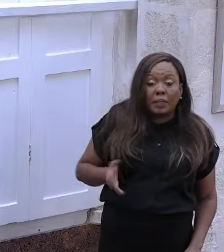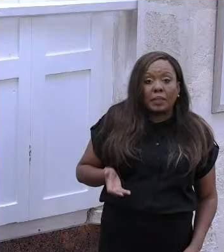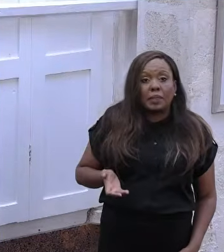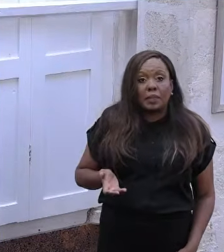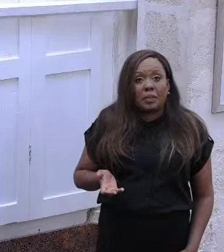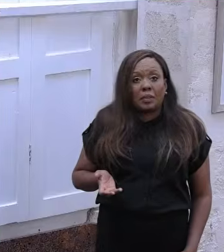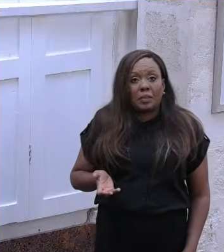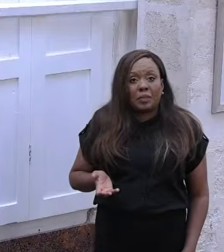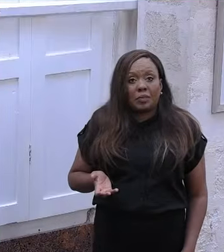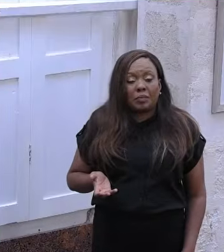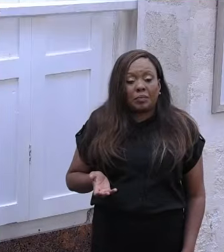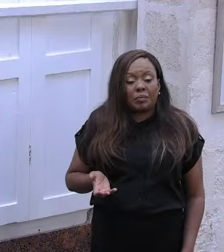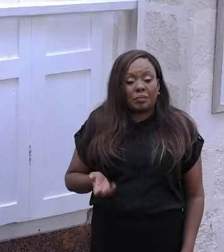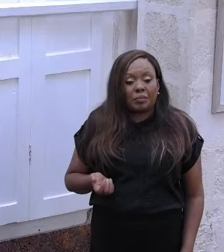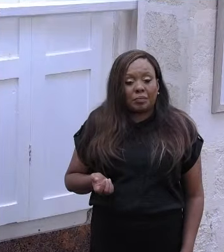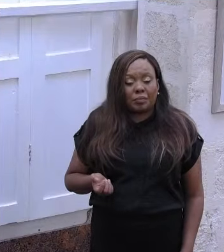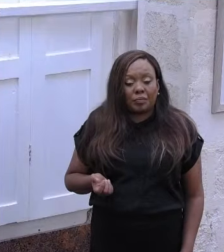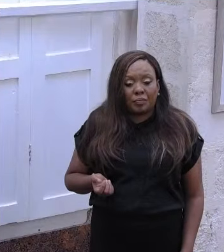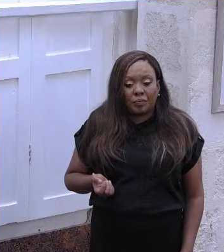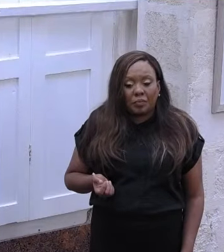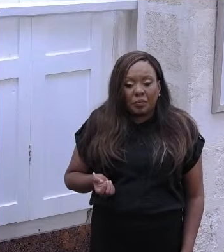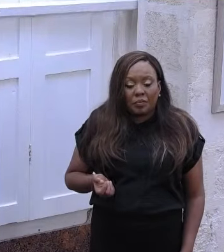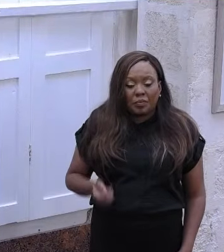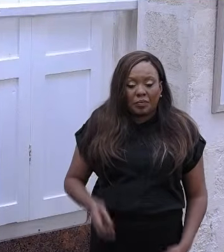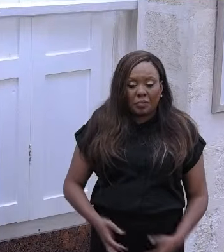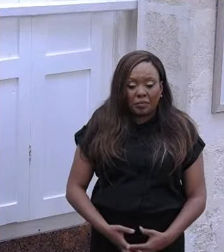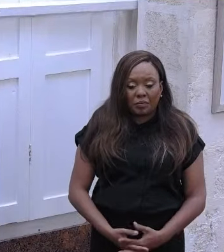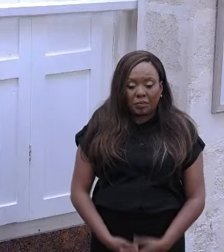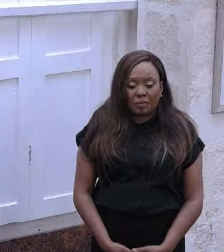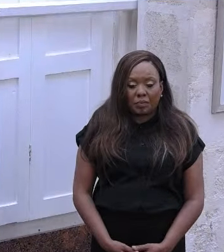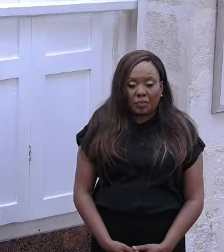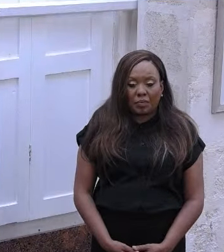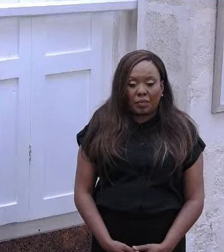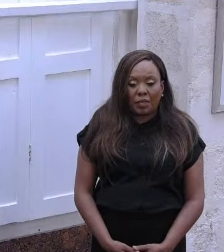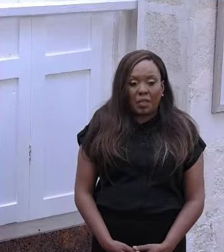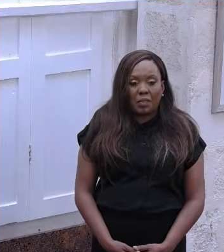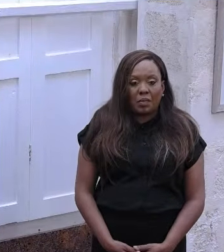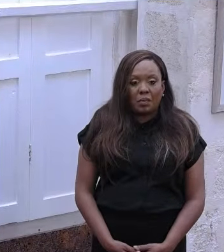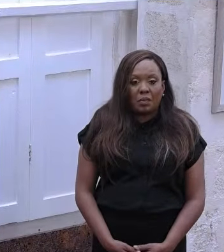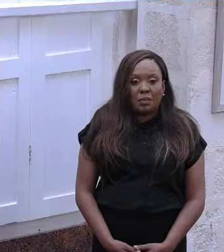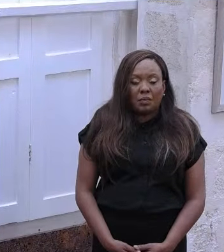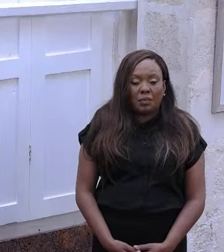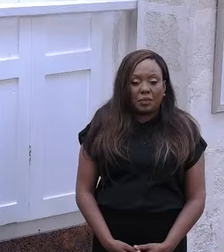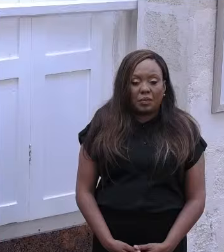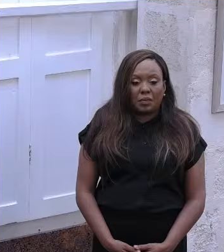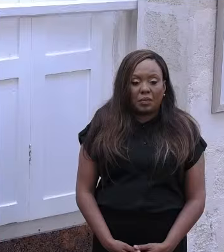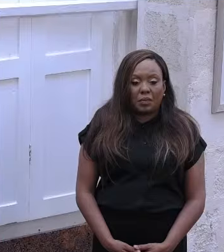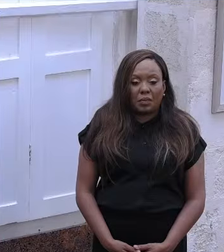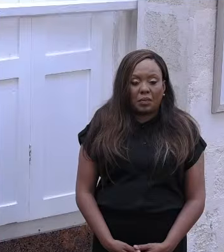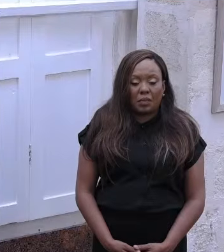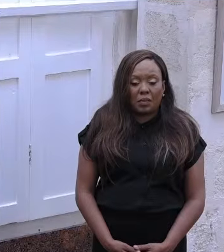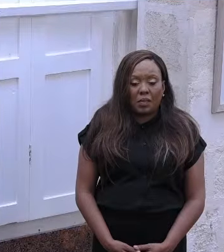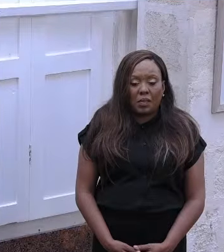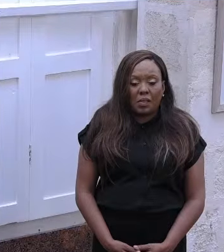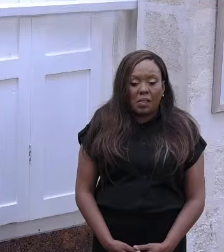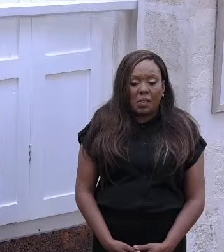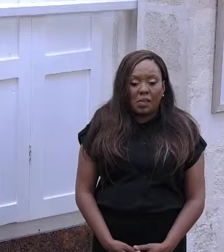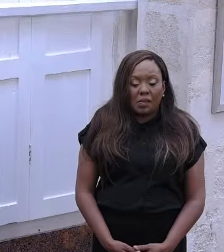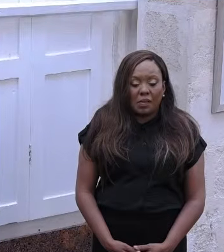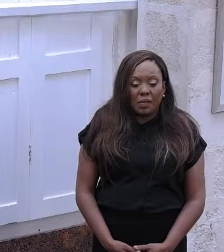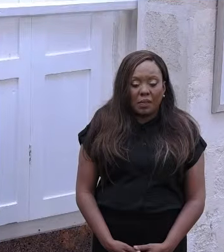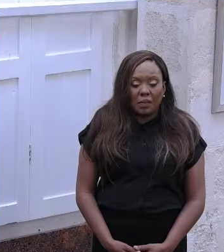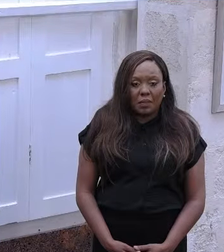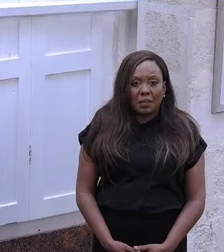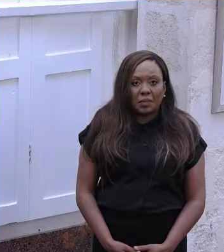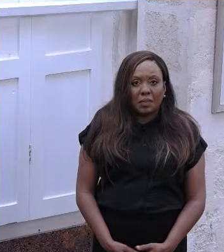looked solely as a mechanism to bring people to work, because there are other things that can bring people to